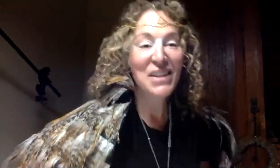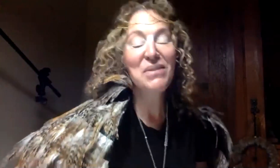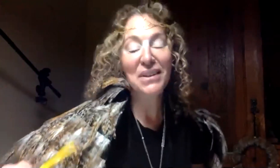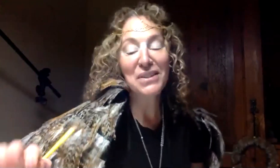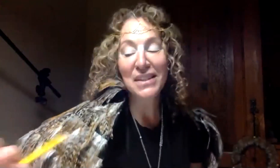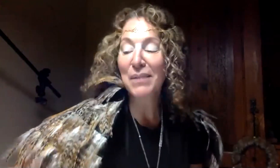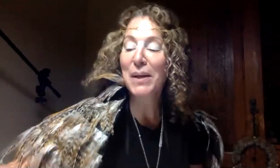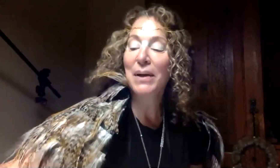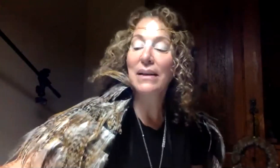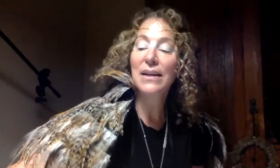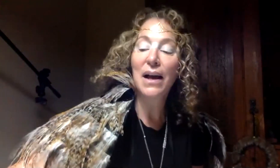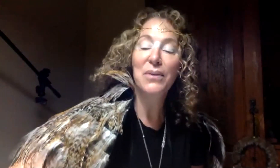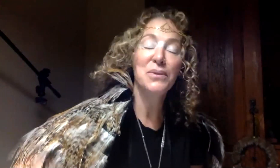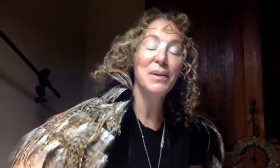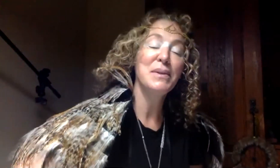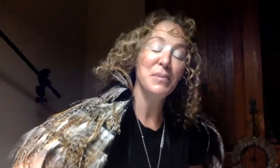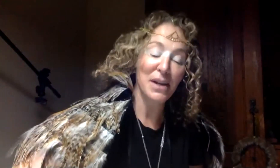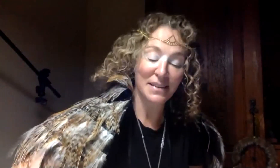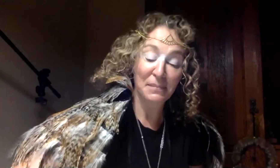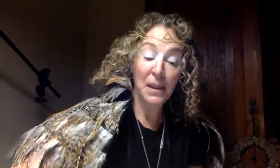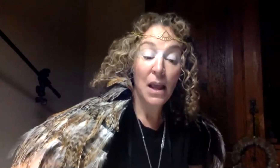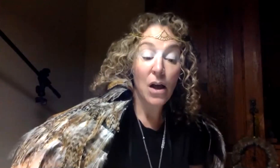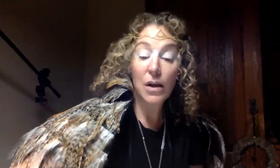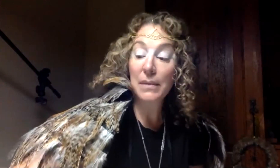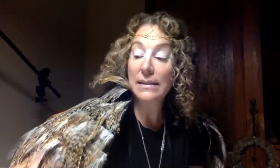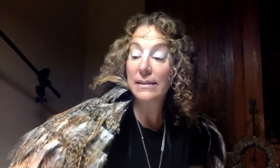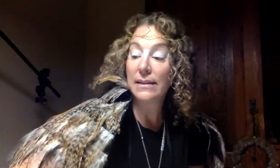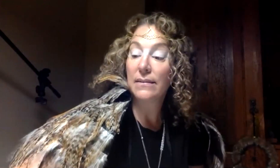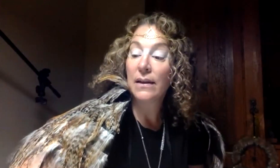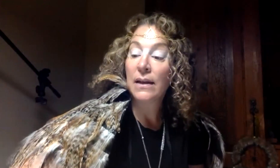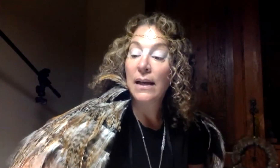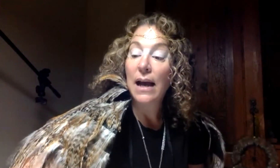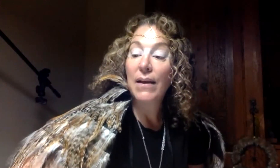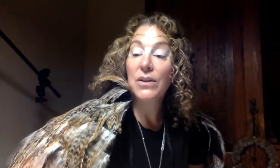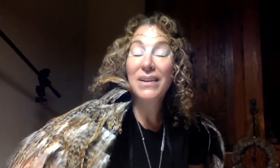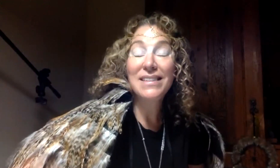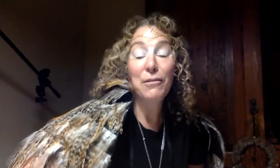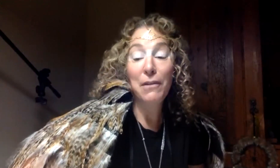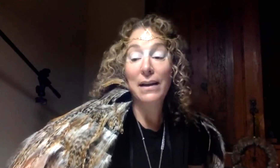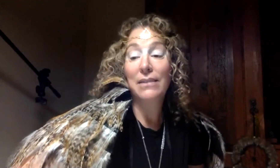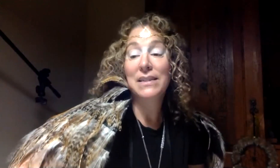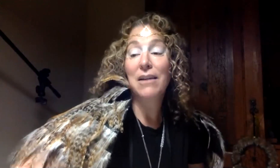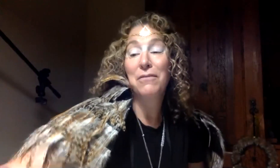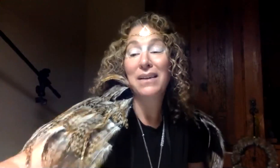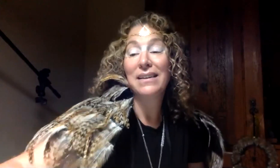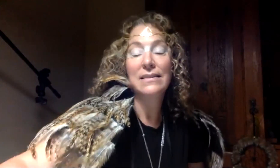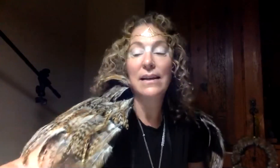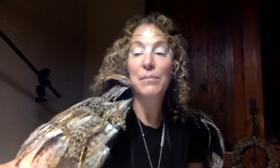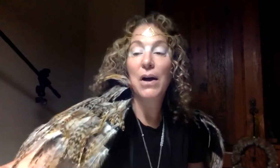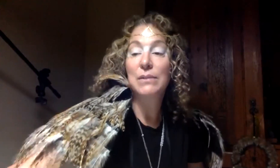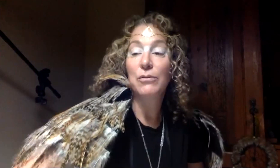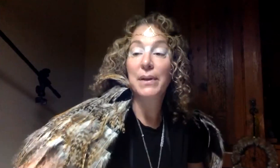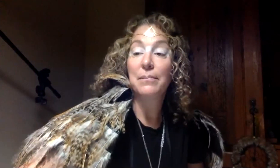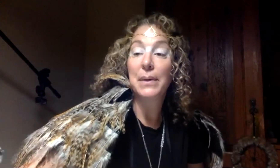you would understand me, but I also can be surprising. Let's see. I like to do things that are fun. If it's not fun, it's